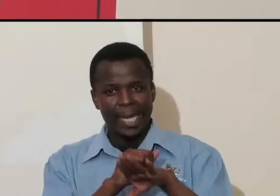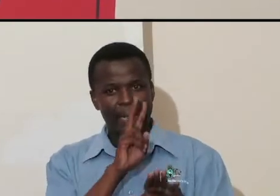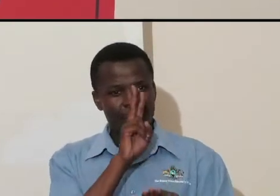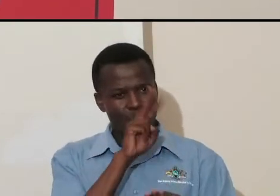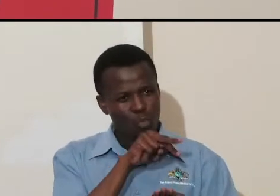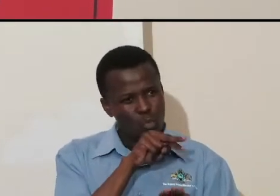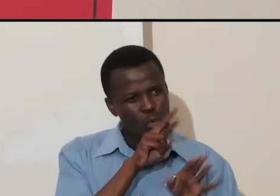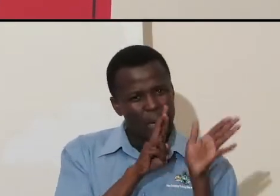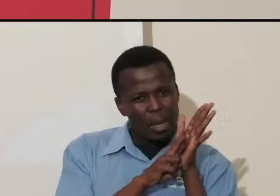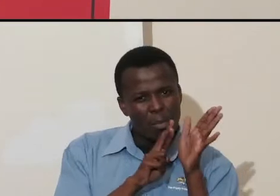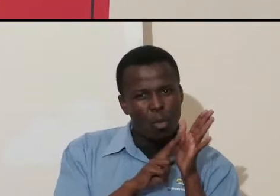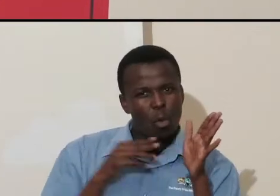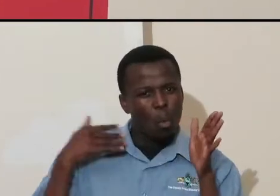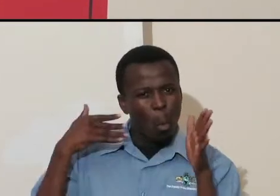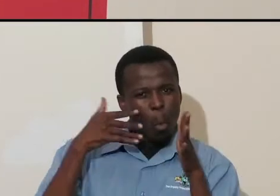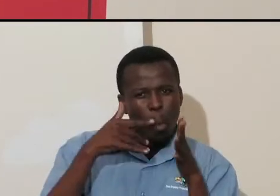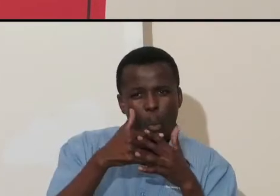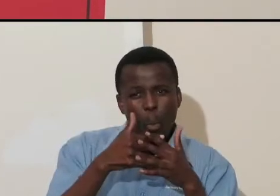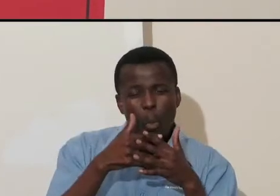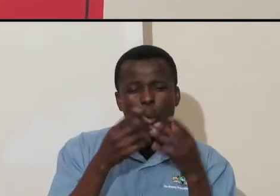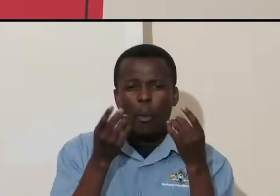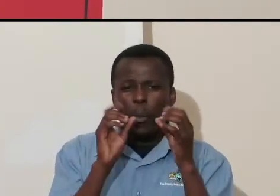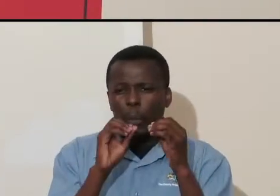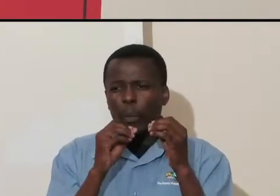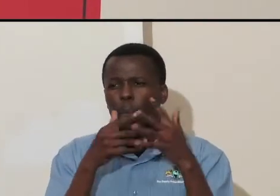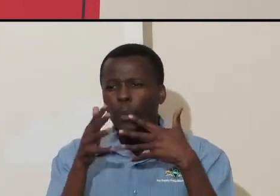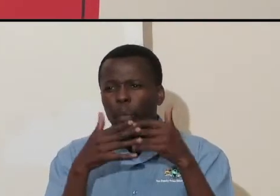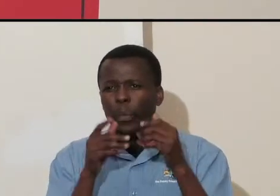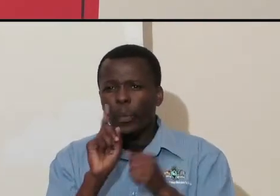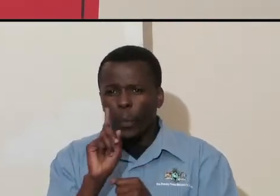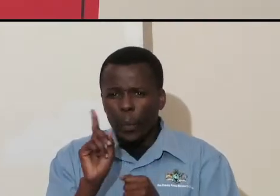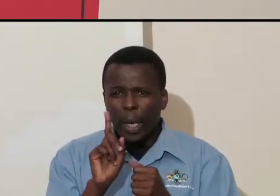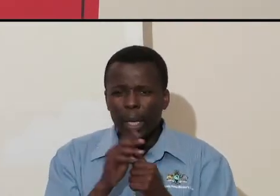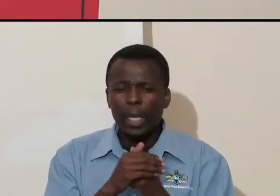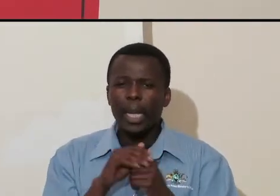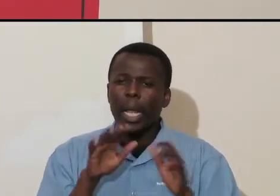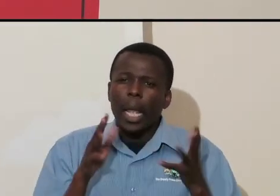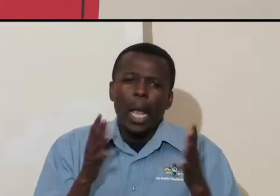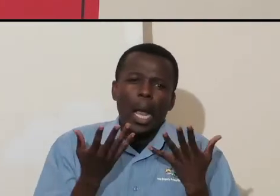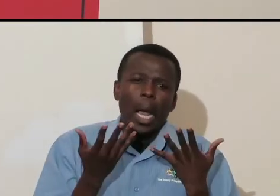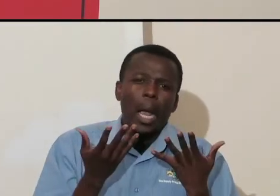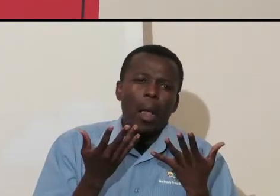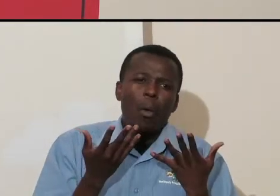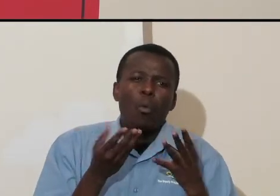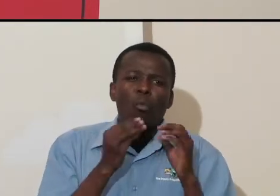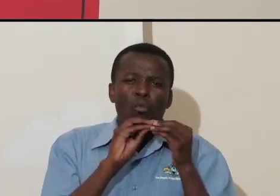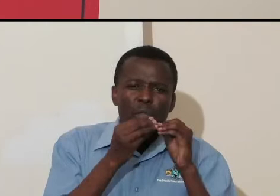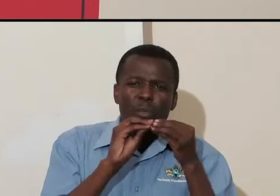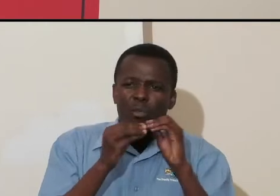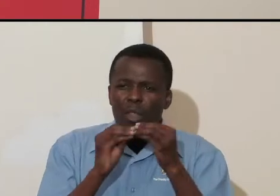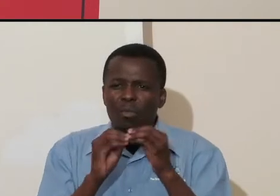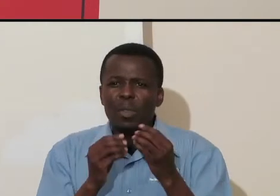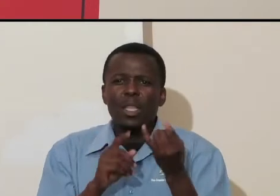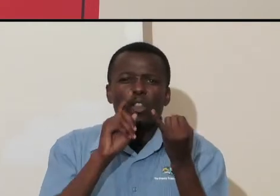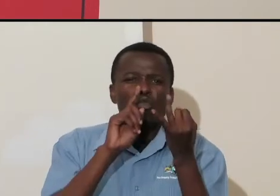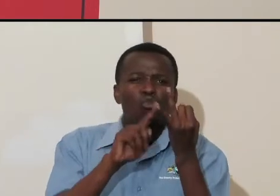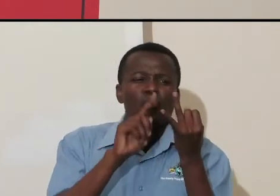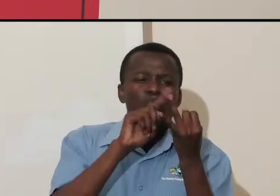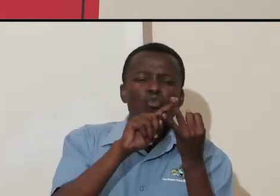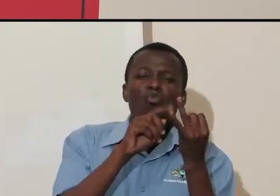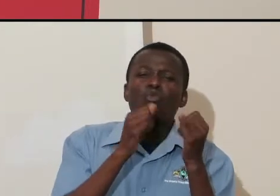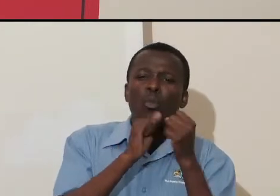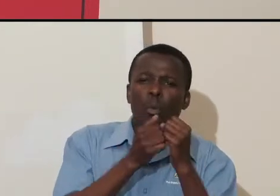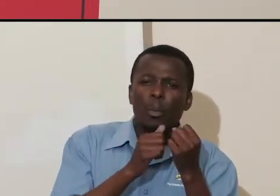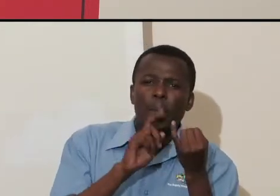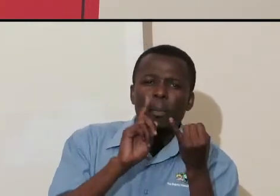and start looking at how we've dealt with two particular pandemics, HIV